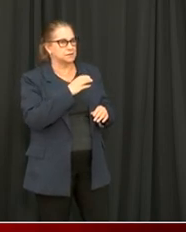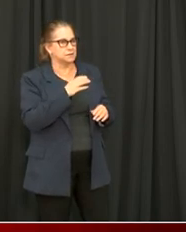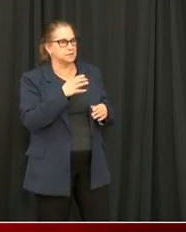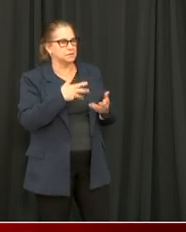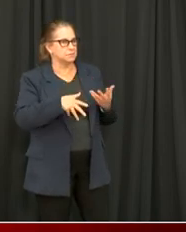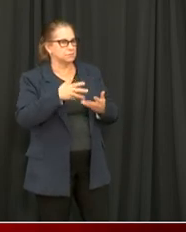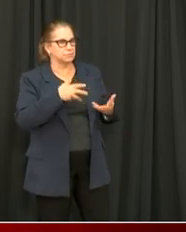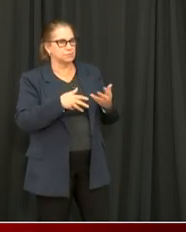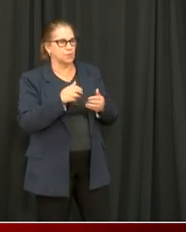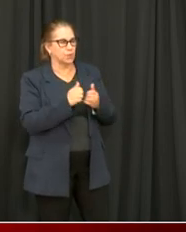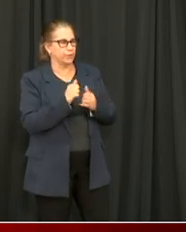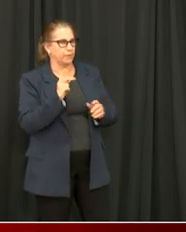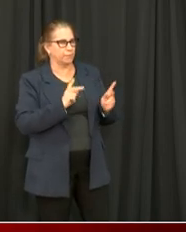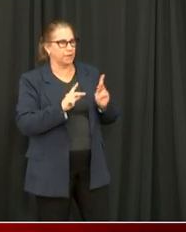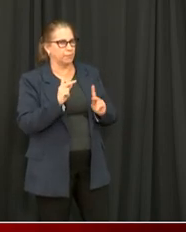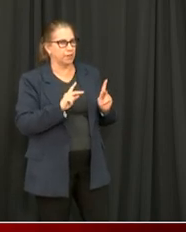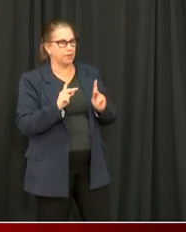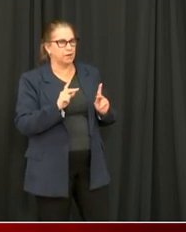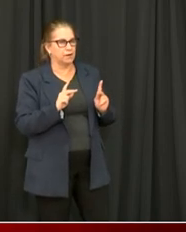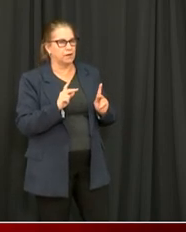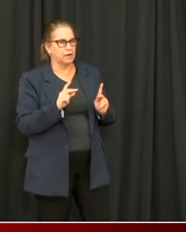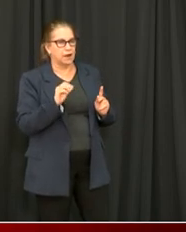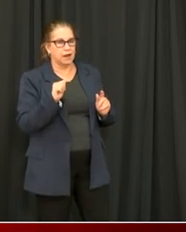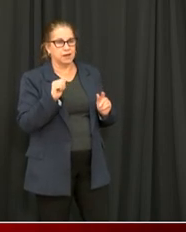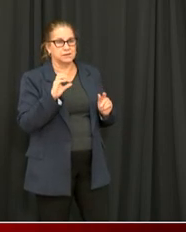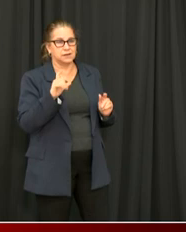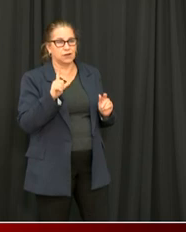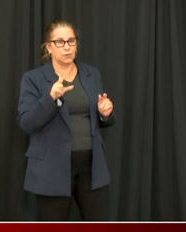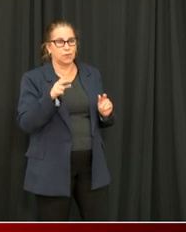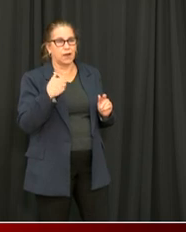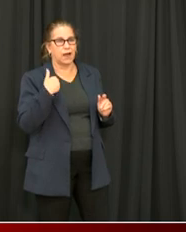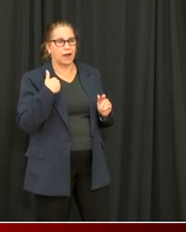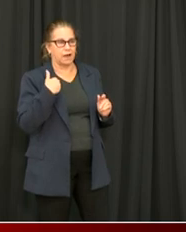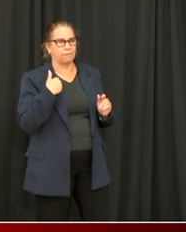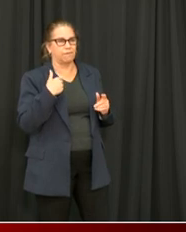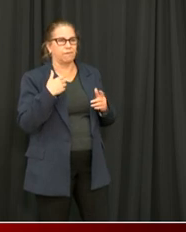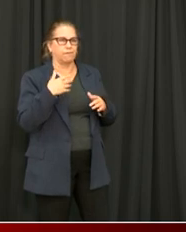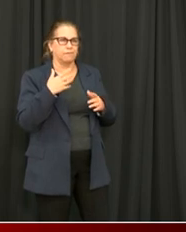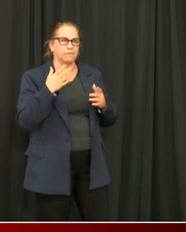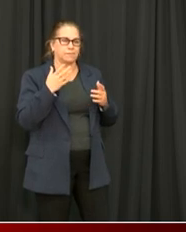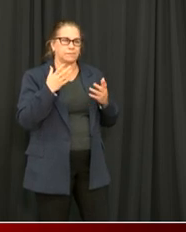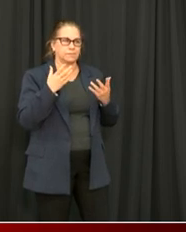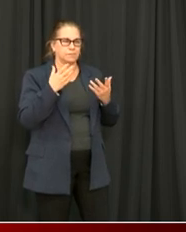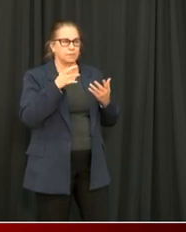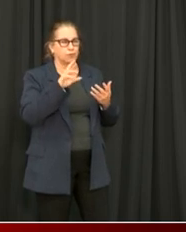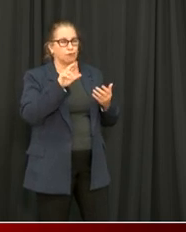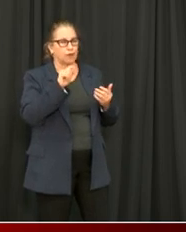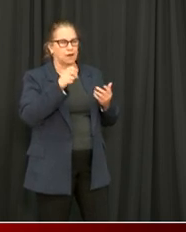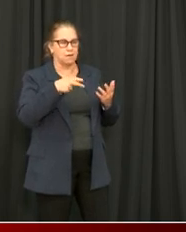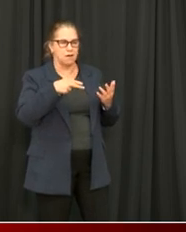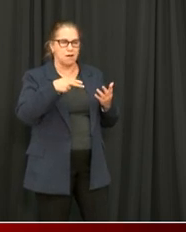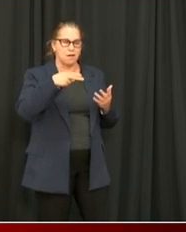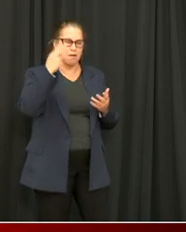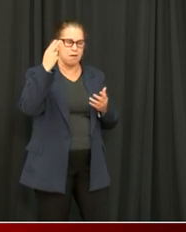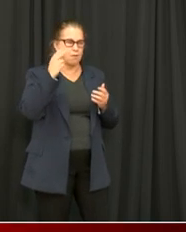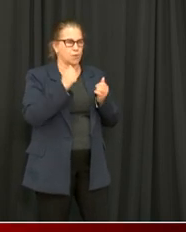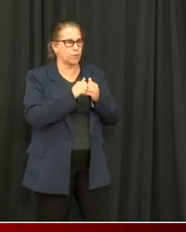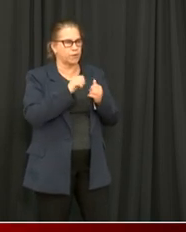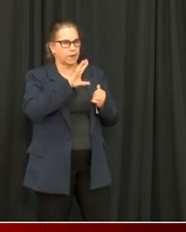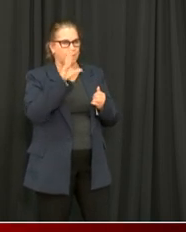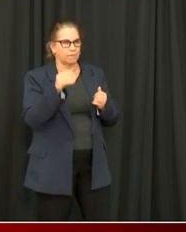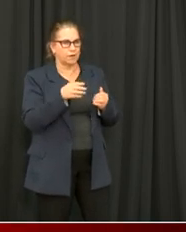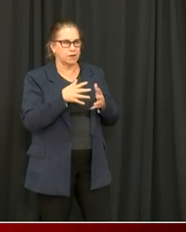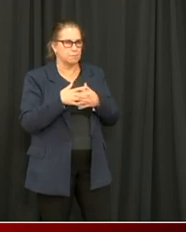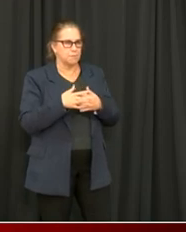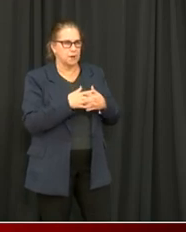what the ACLU says is an alarming rate of African Americans disproportionately being stopped and frisked compared to